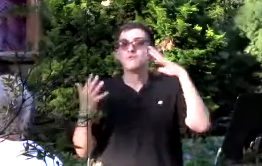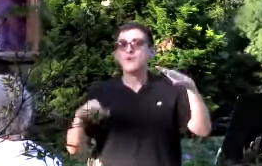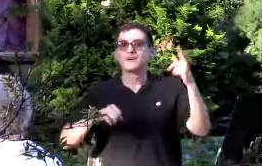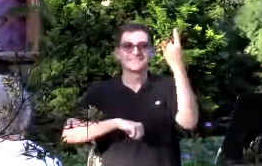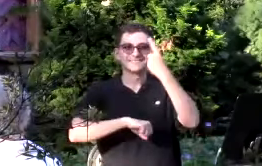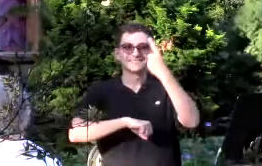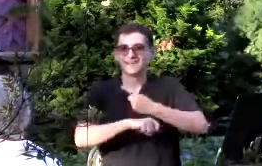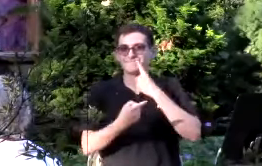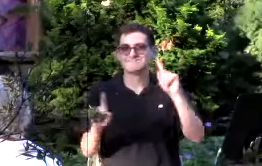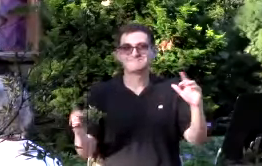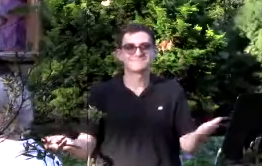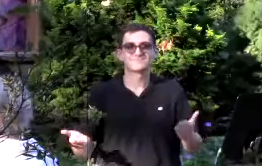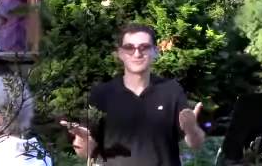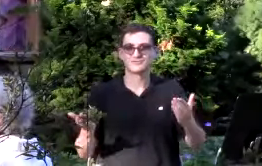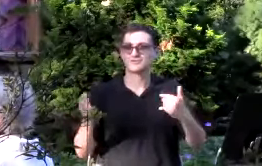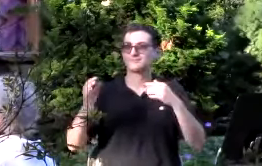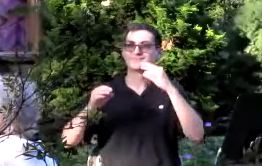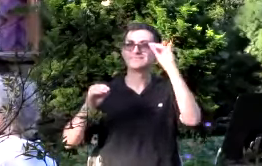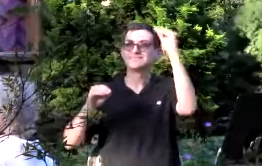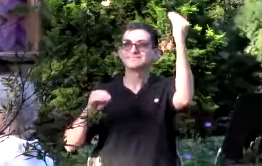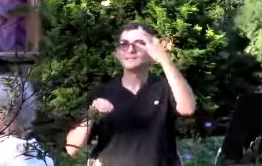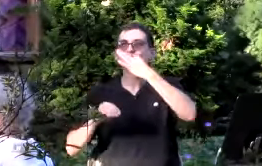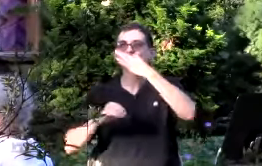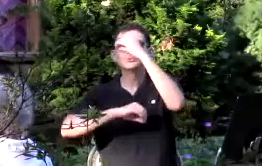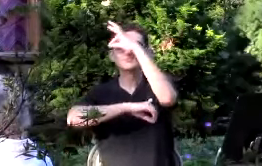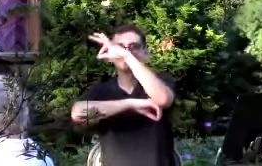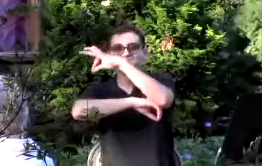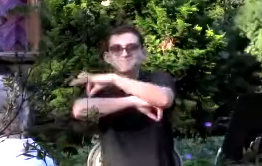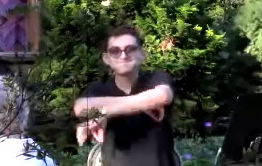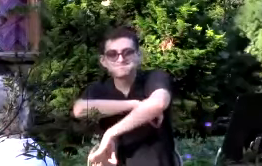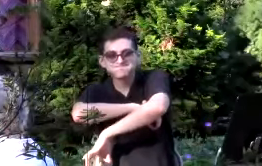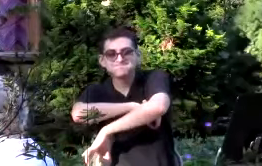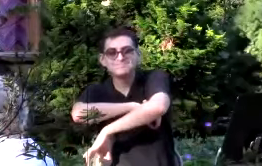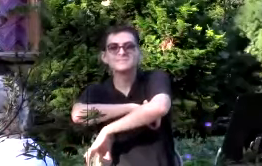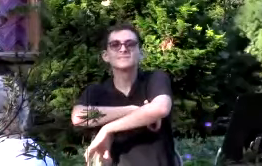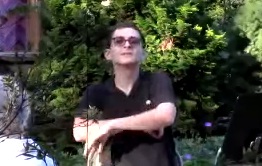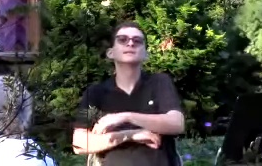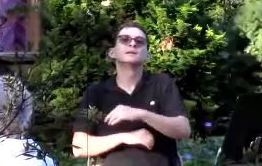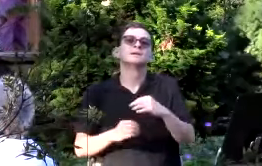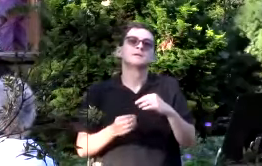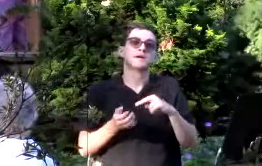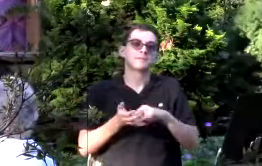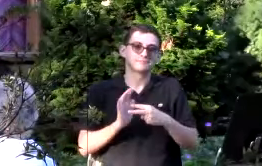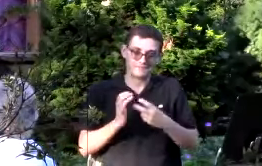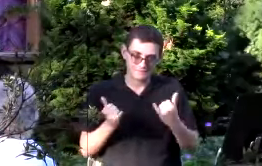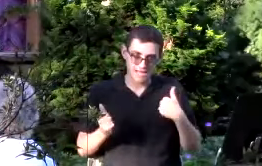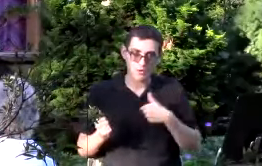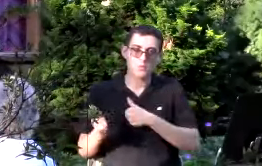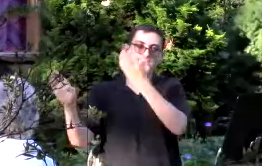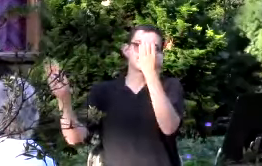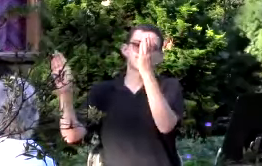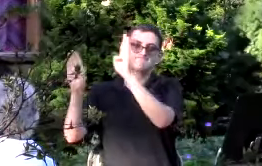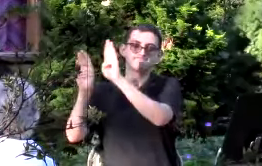about to be beyond our sight. In the silence of our praying place, we close the door upon the hectic joys and fears,